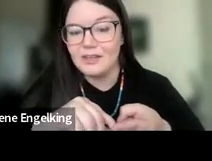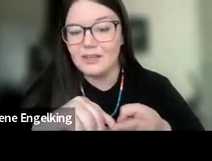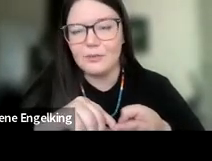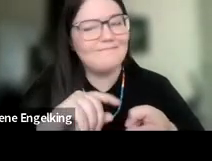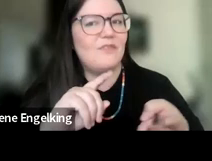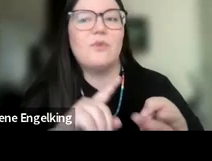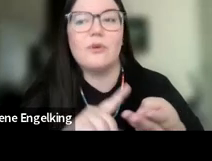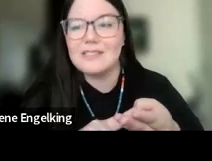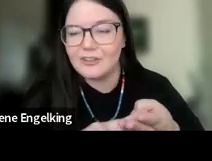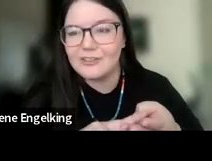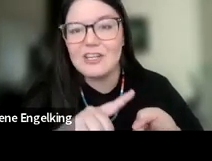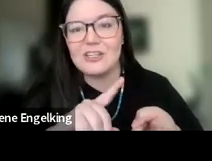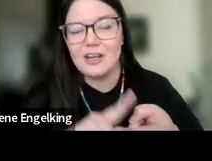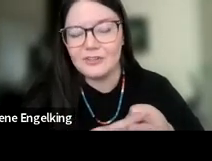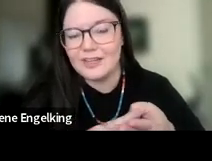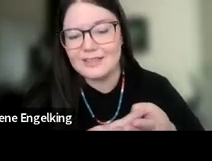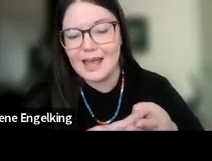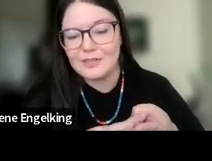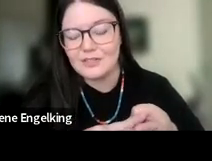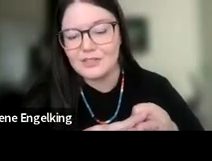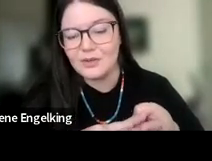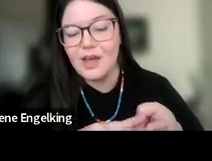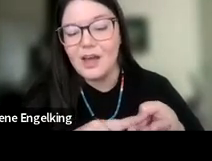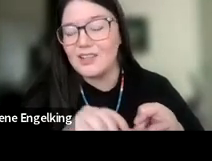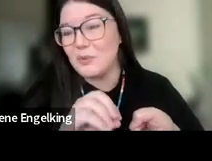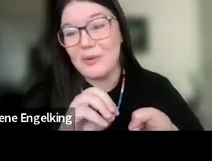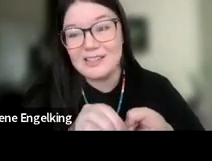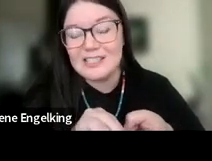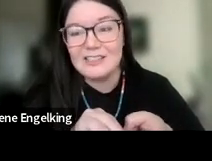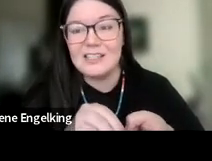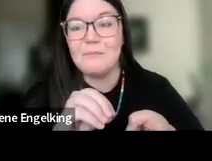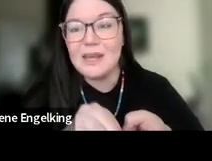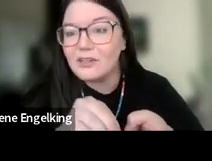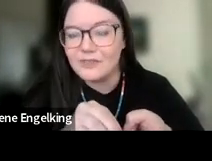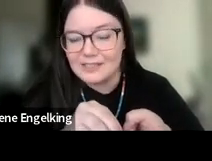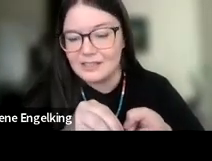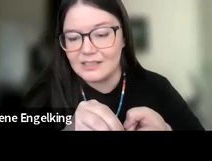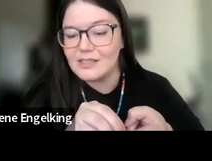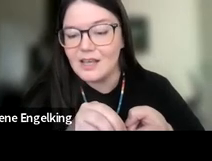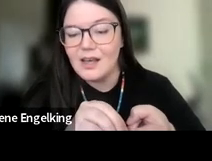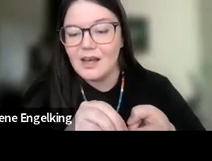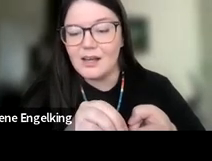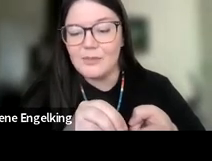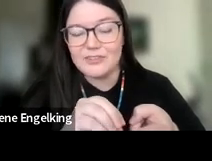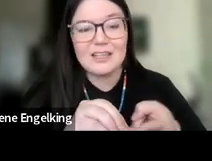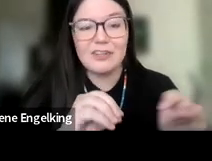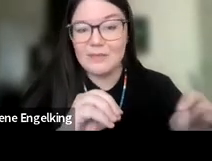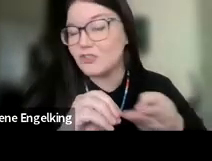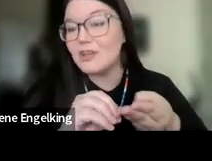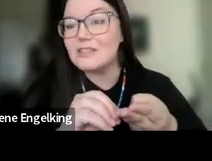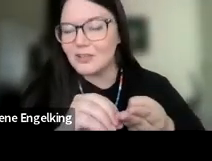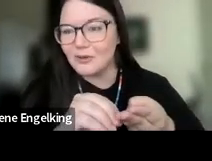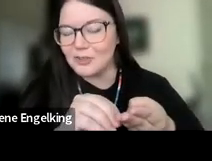of, you know, forced sterilization and other things that happened to us when we went into even medical facilities, there's this